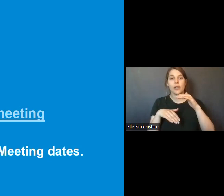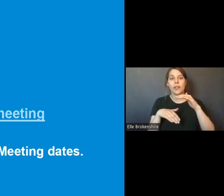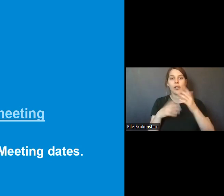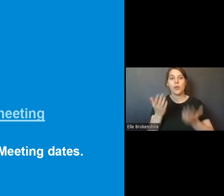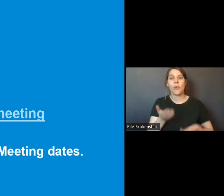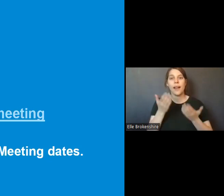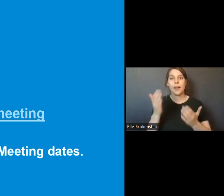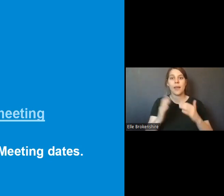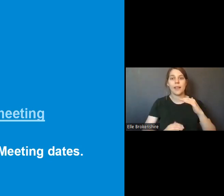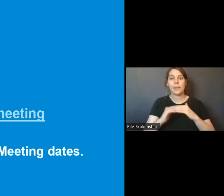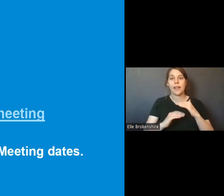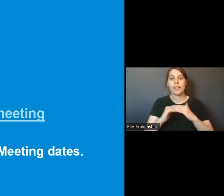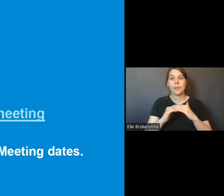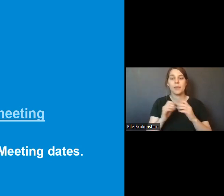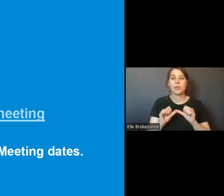human life.